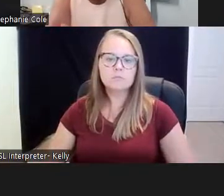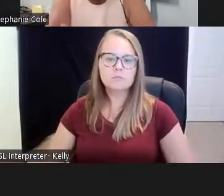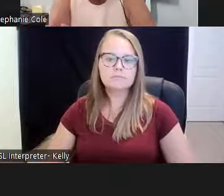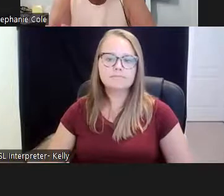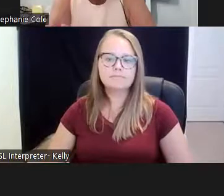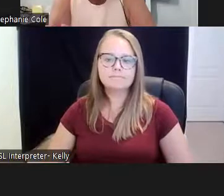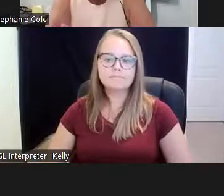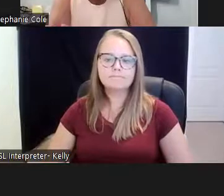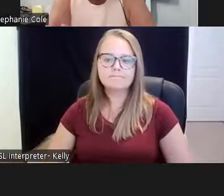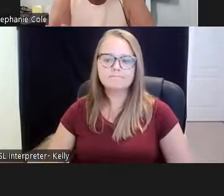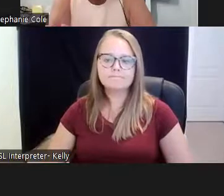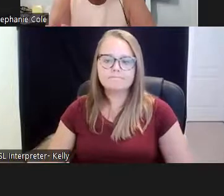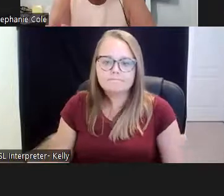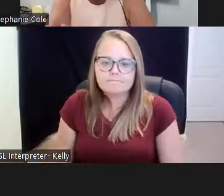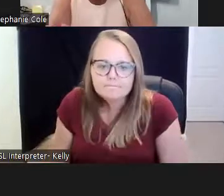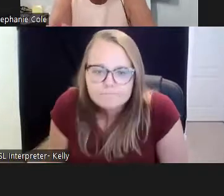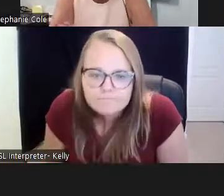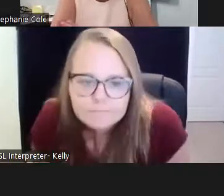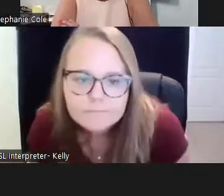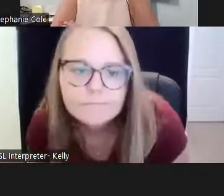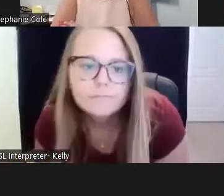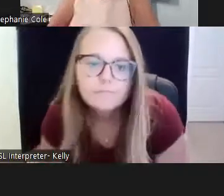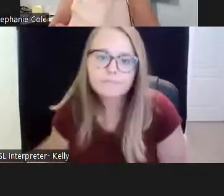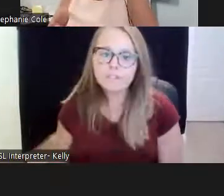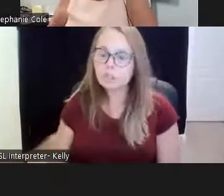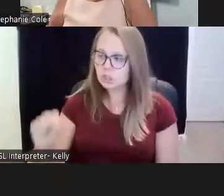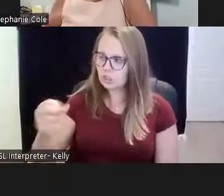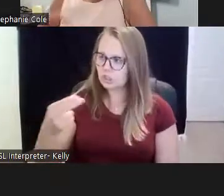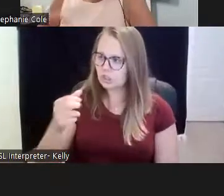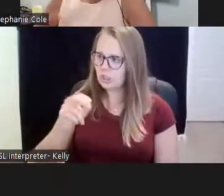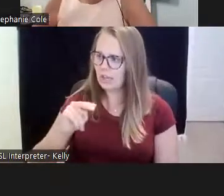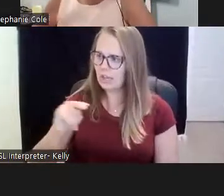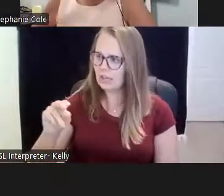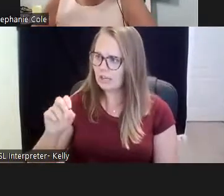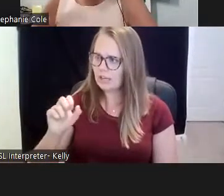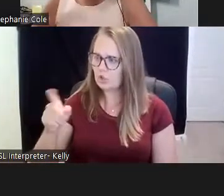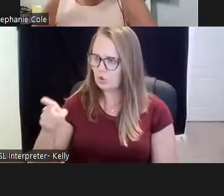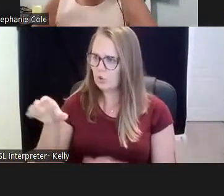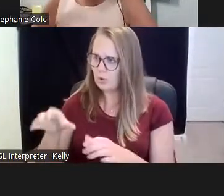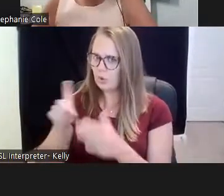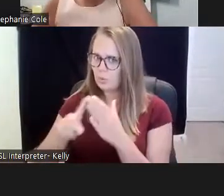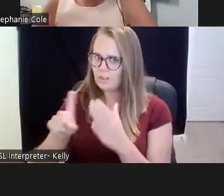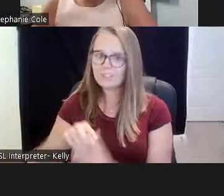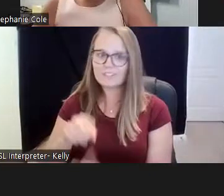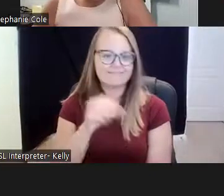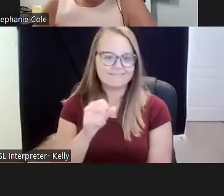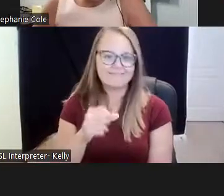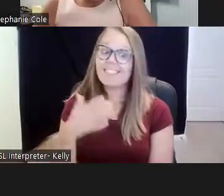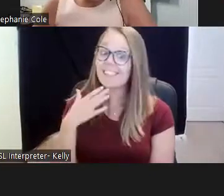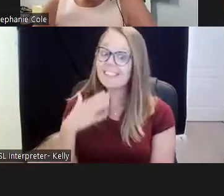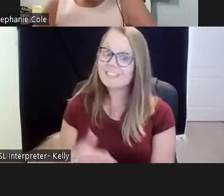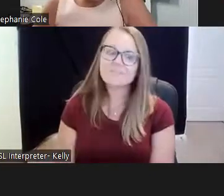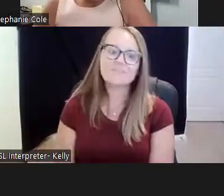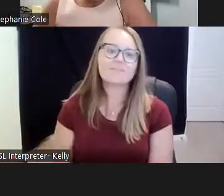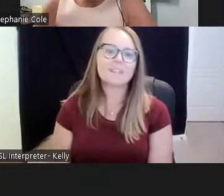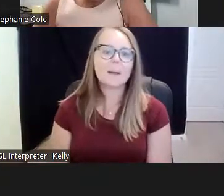Well, okay. Shannon, aren't you doing all the research? Excellent. Thank you.